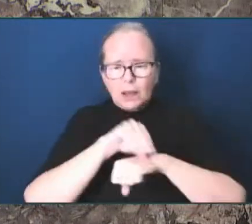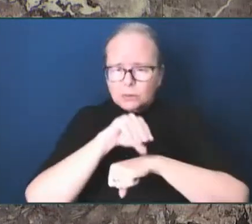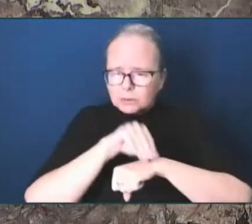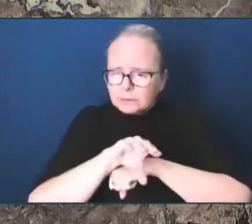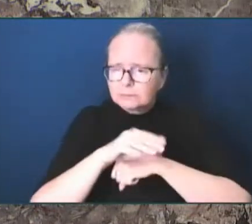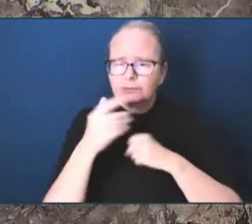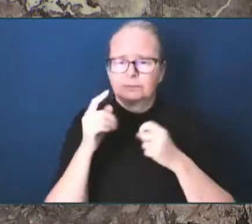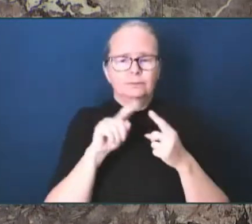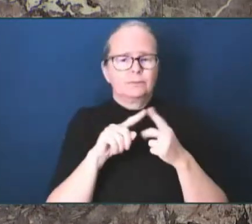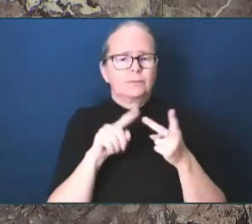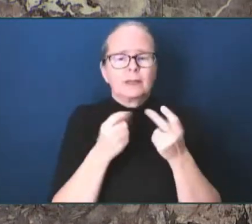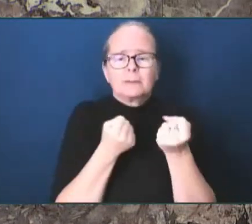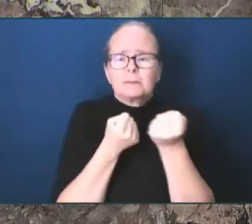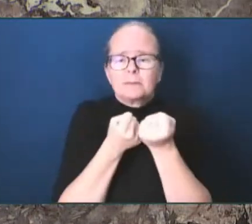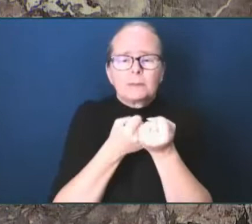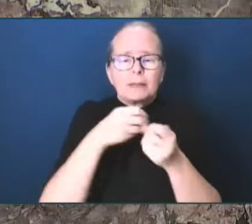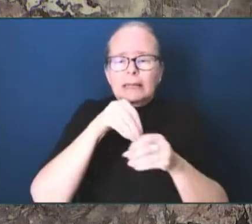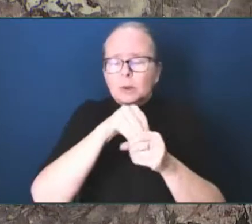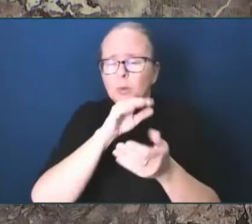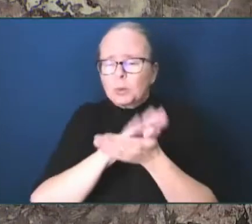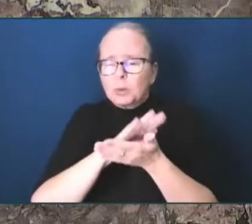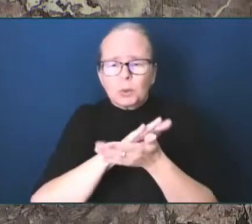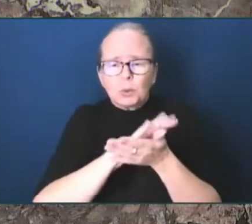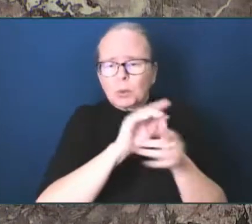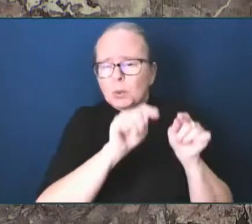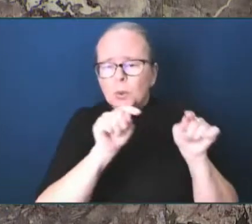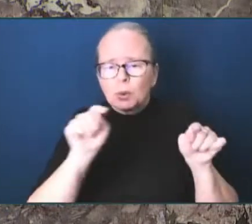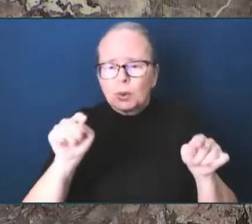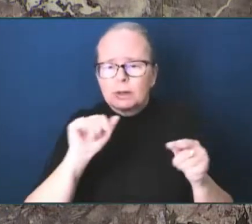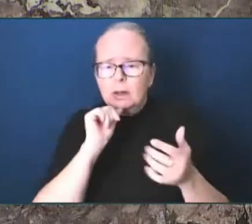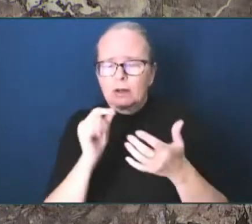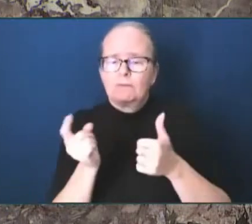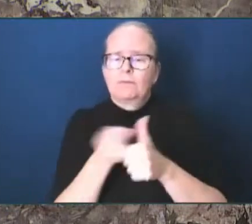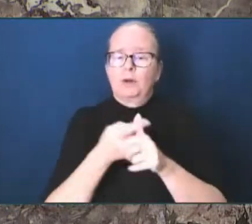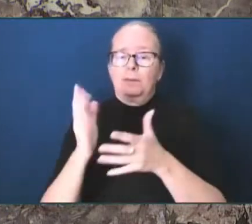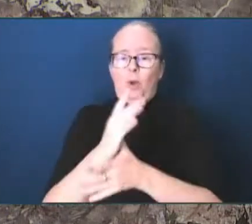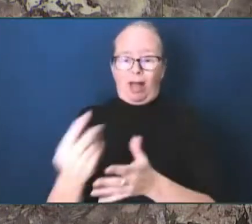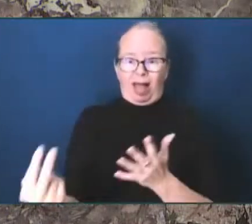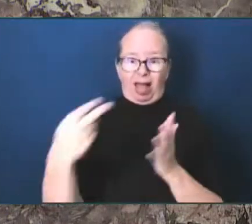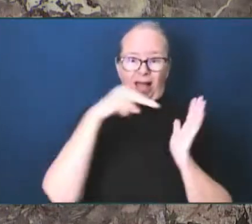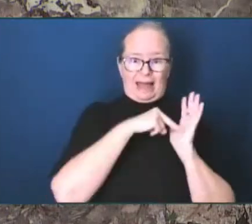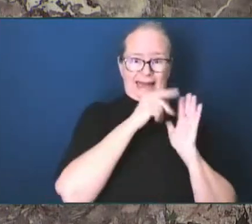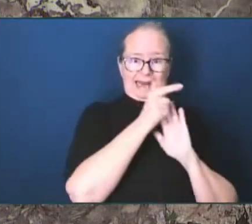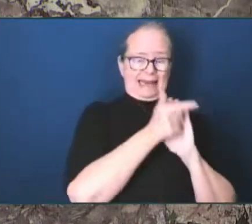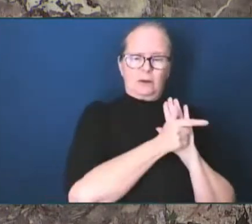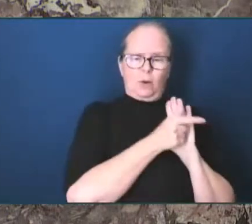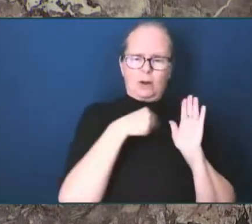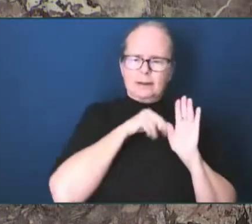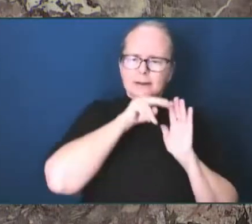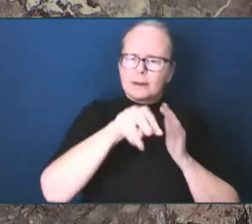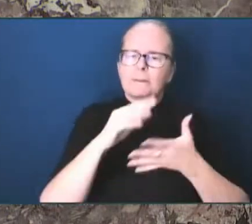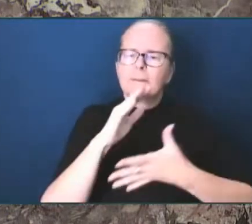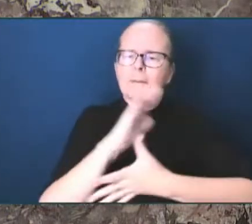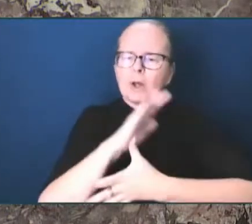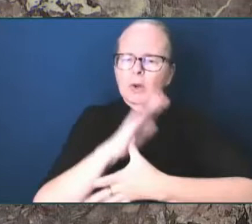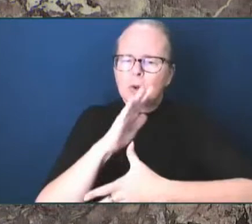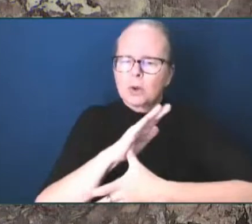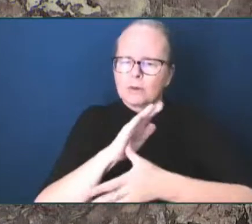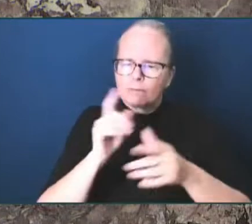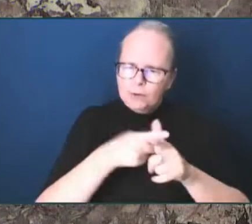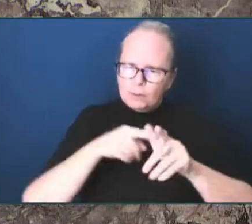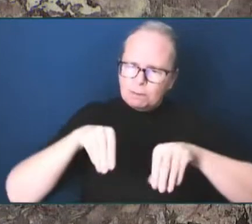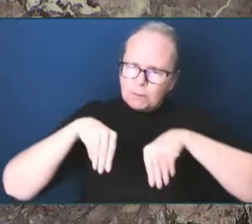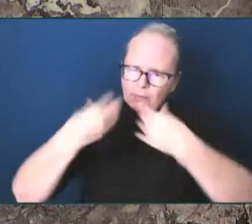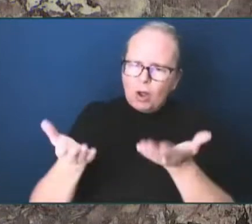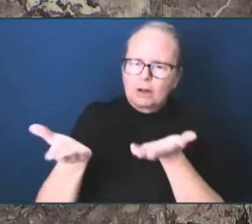Mental Health Act. It was providing services that people need. We are considering... Members, please.